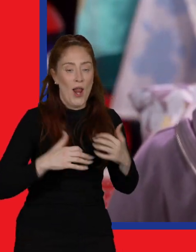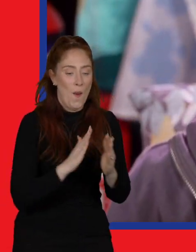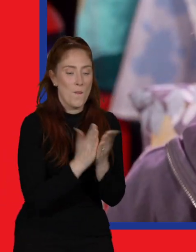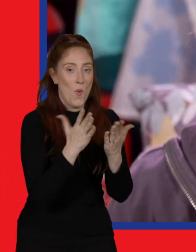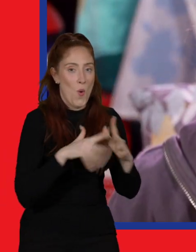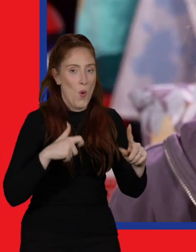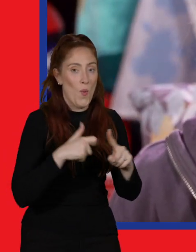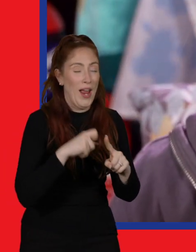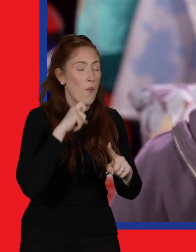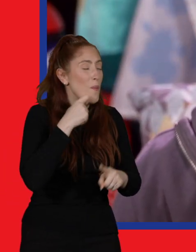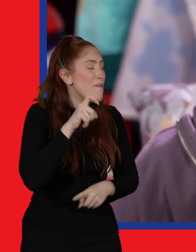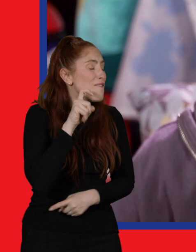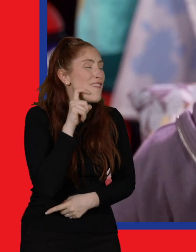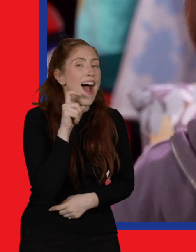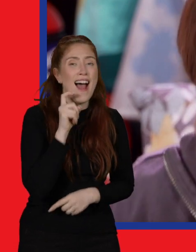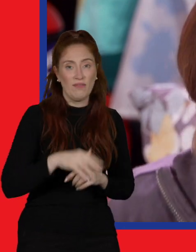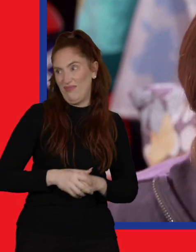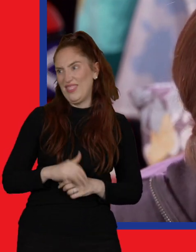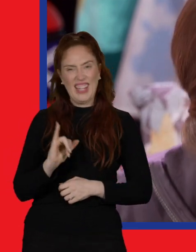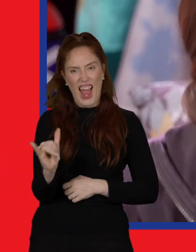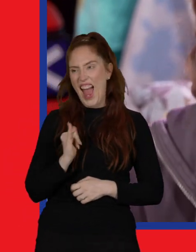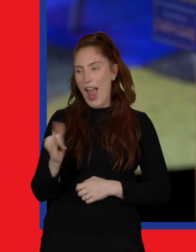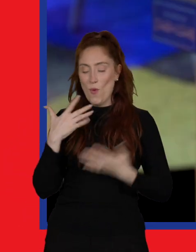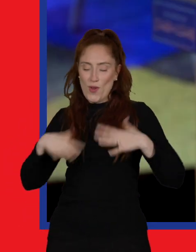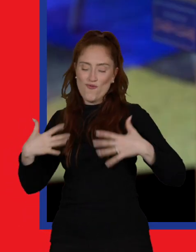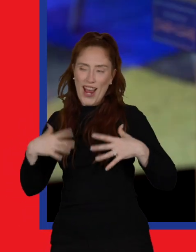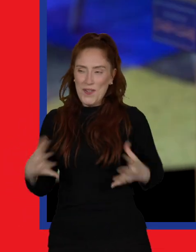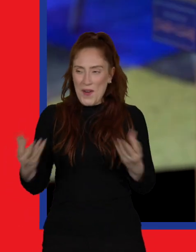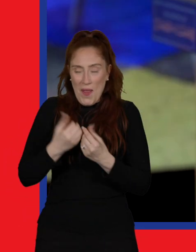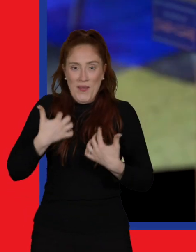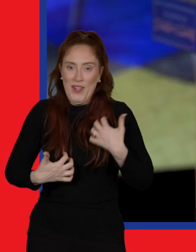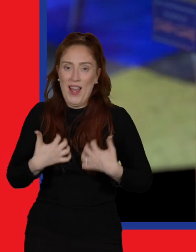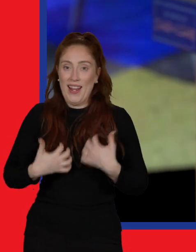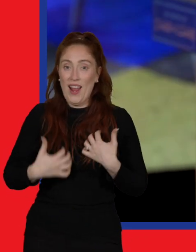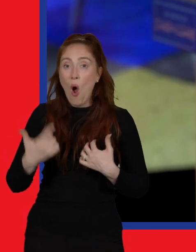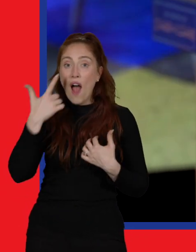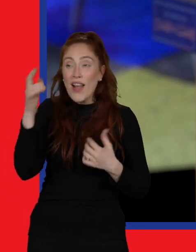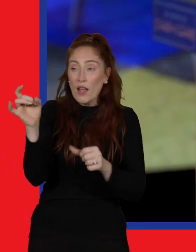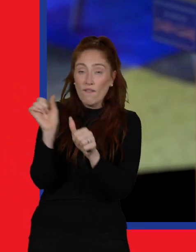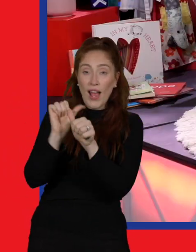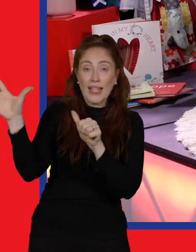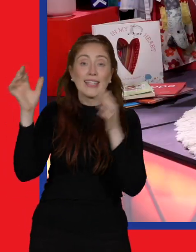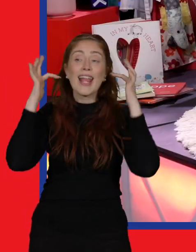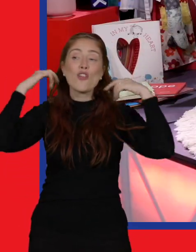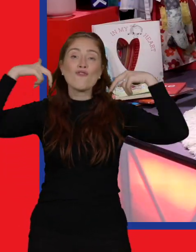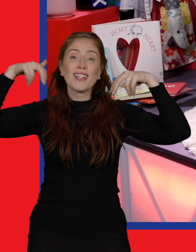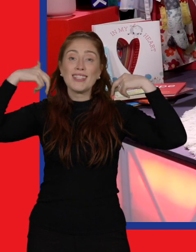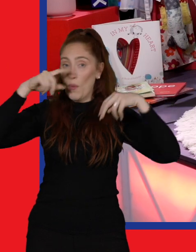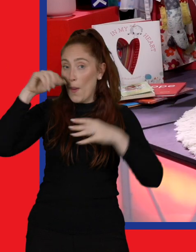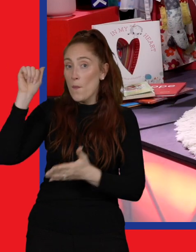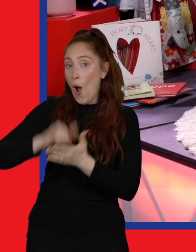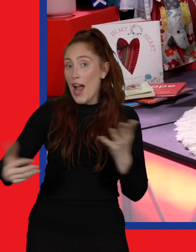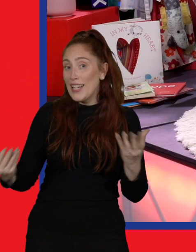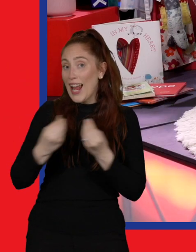I'm really excited about work week. It's going to be so much fun. Me too. I can't wait to see us dressed up together. Look, I found some great